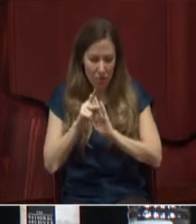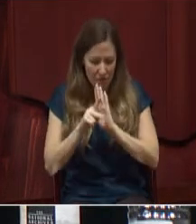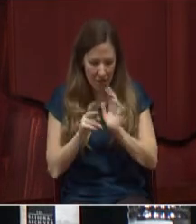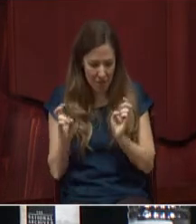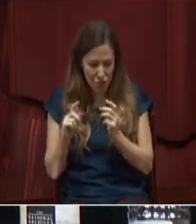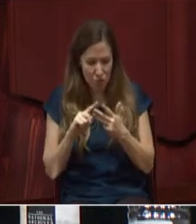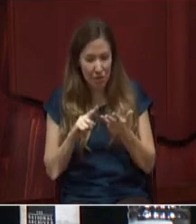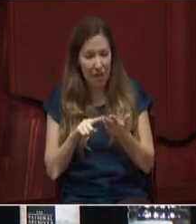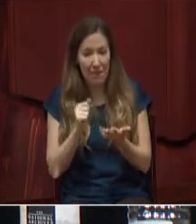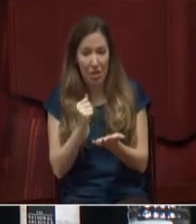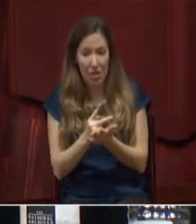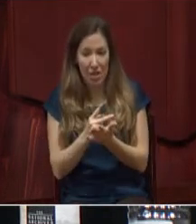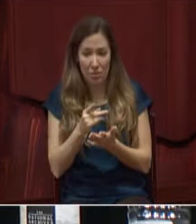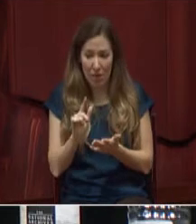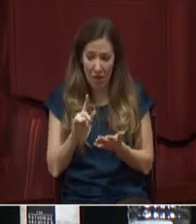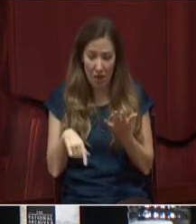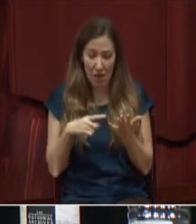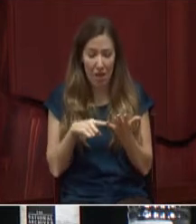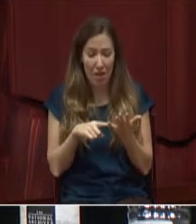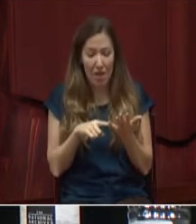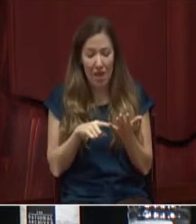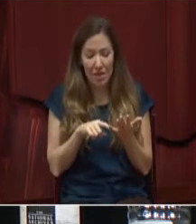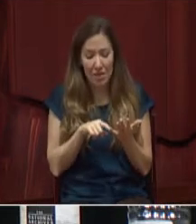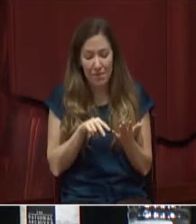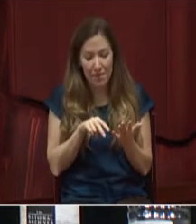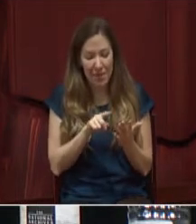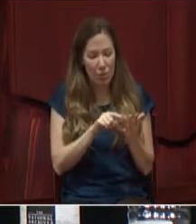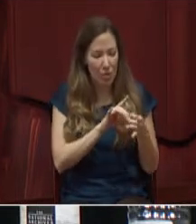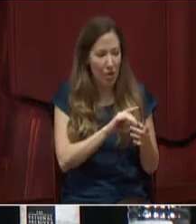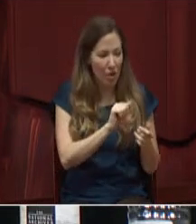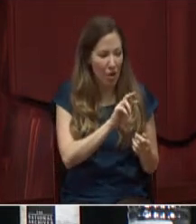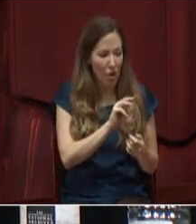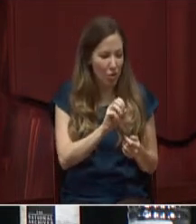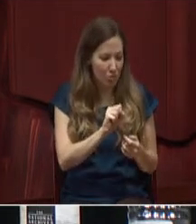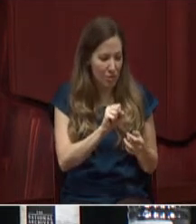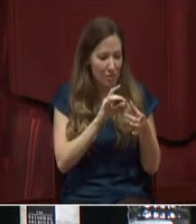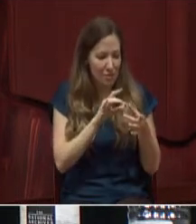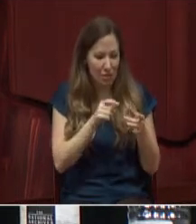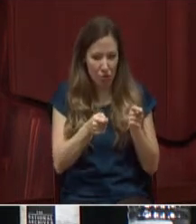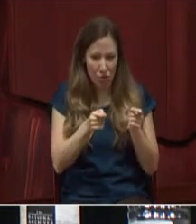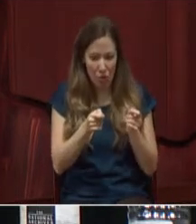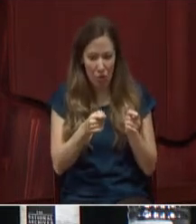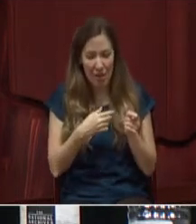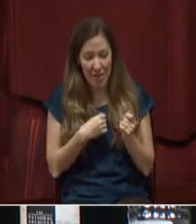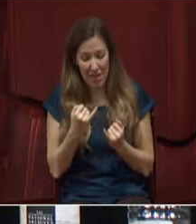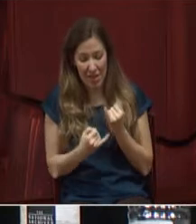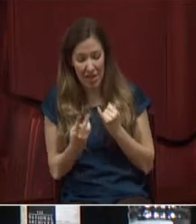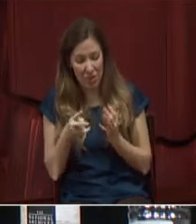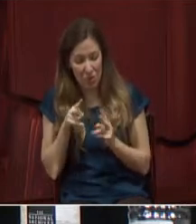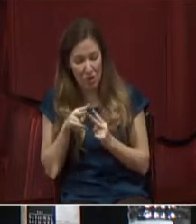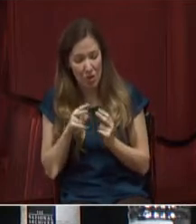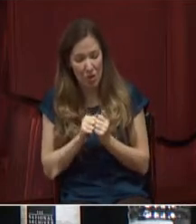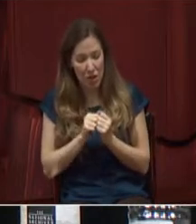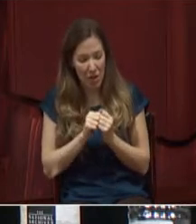verification panel, which looked at arms control, and then 2 intelligence committees, one for intelligence policy and one for clandestine